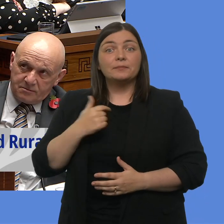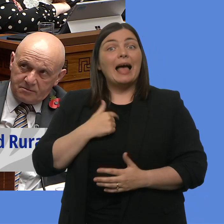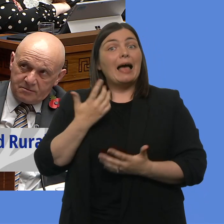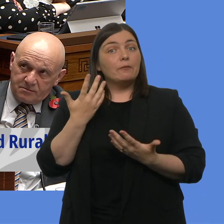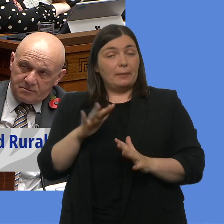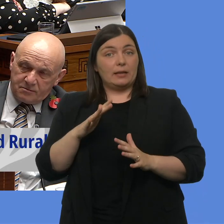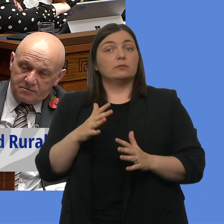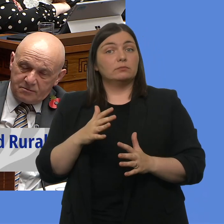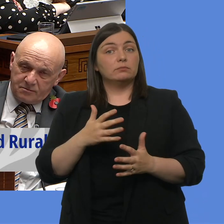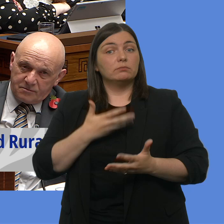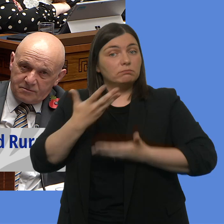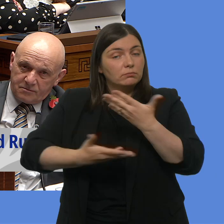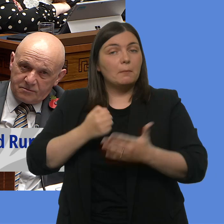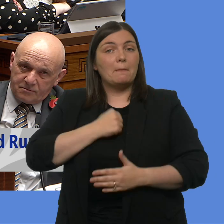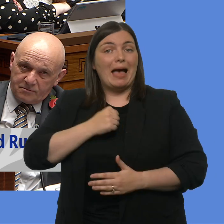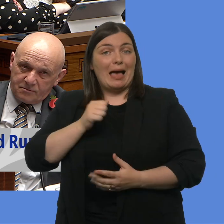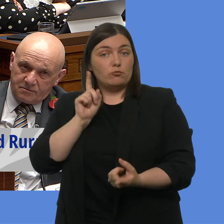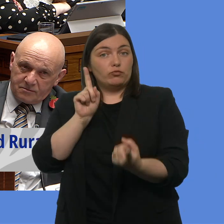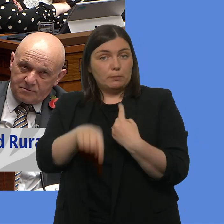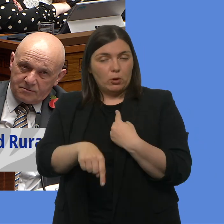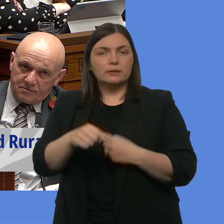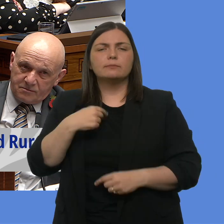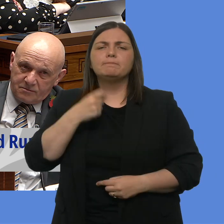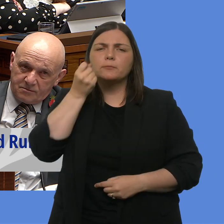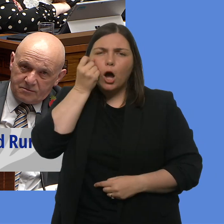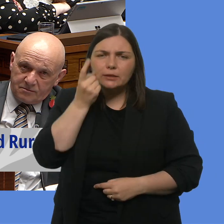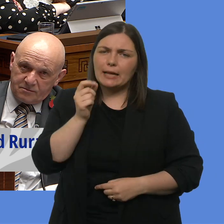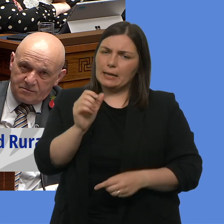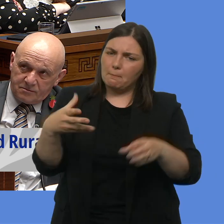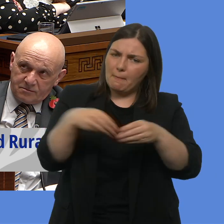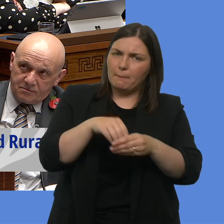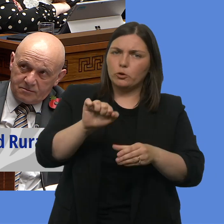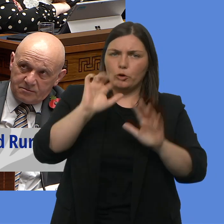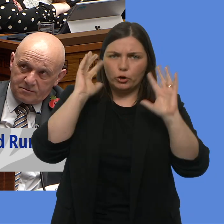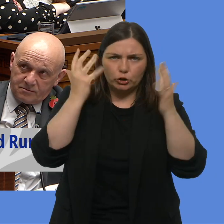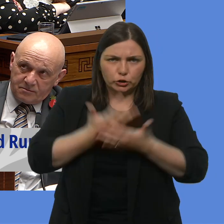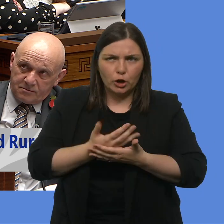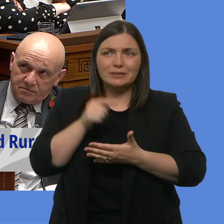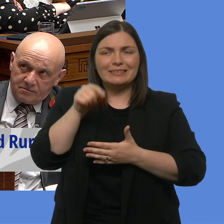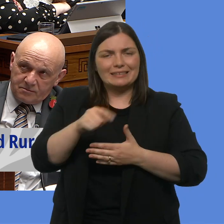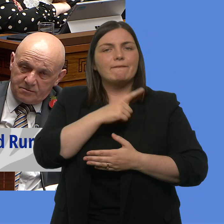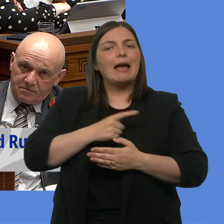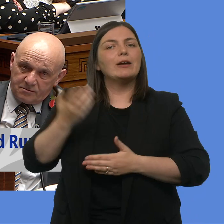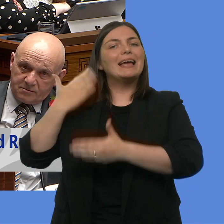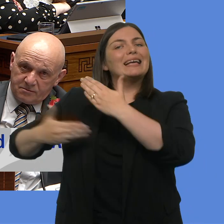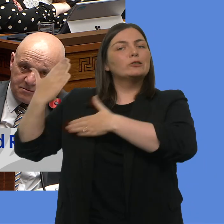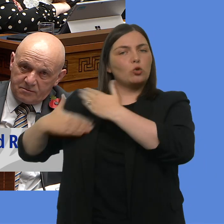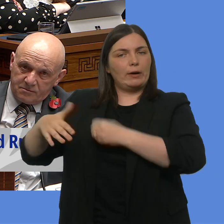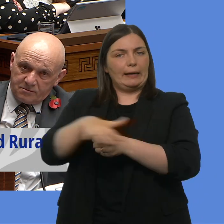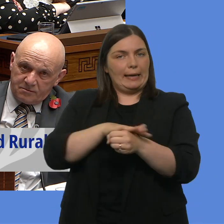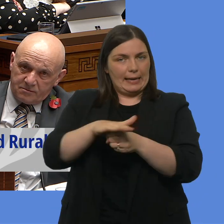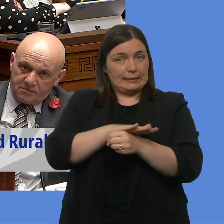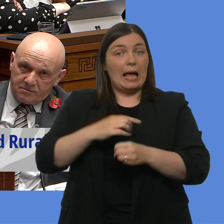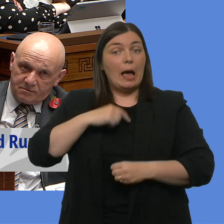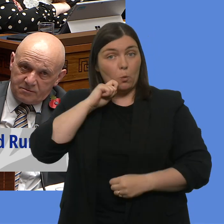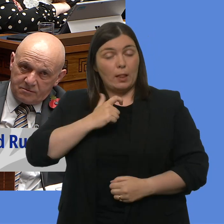this. I understand the member's concerns around it. What is a very historic case. I will personally review it